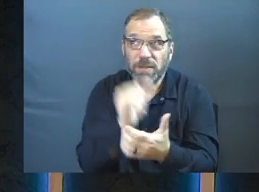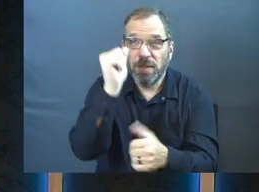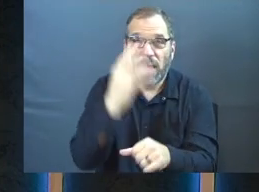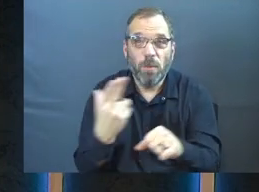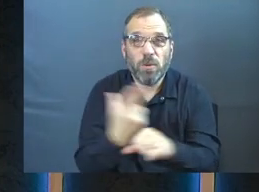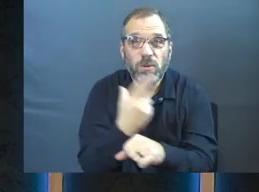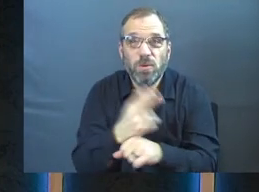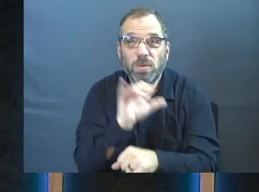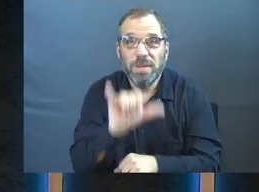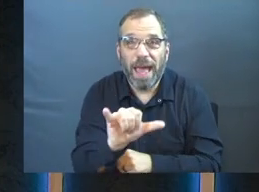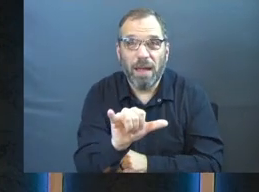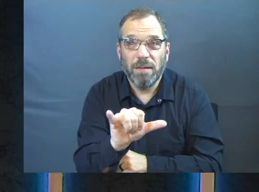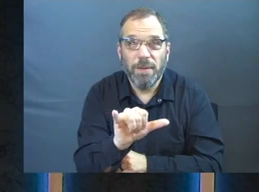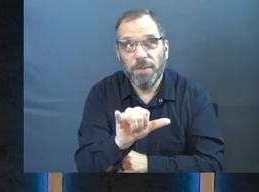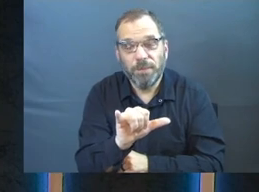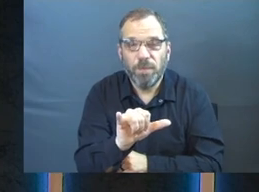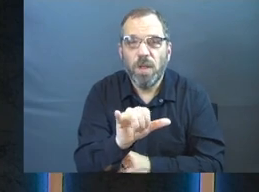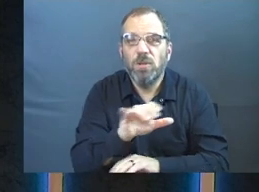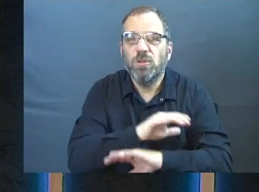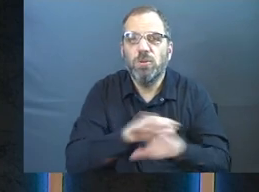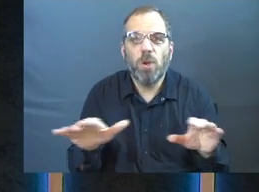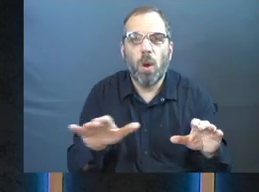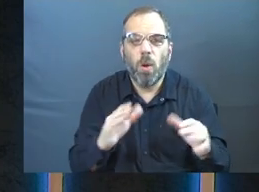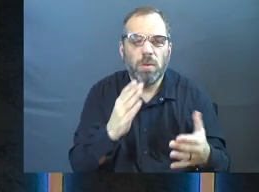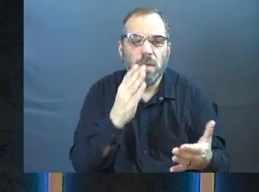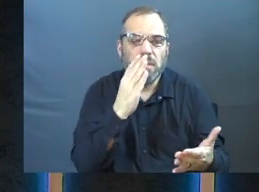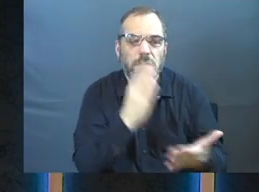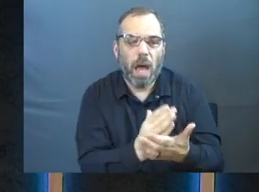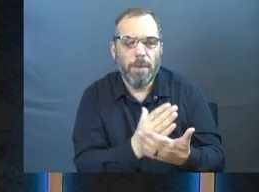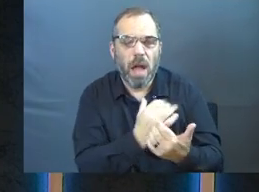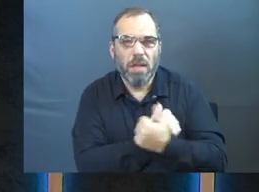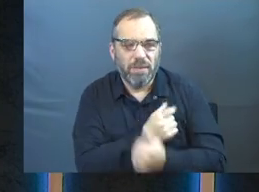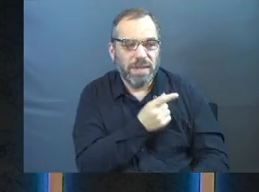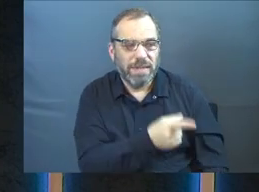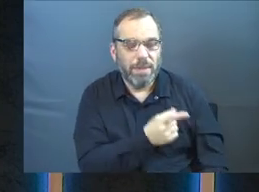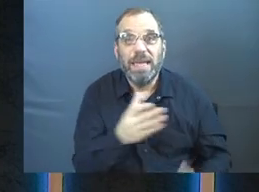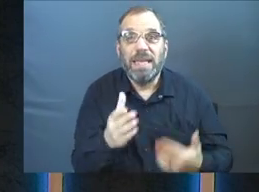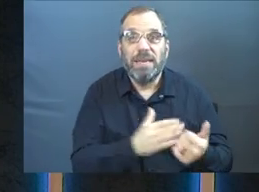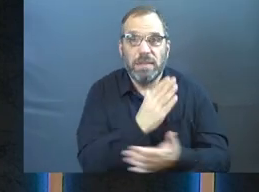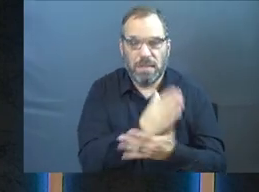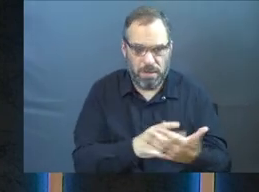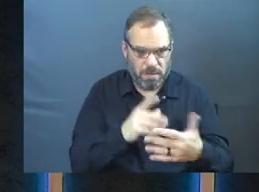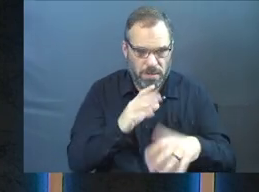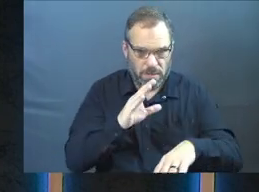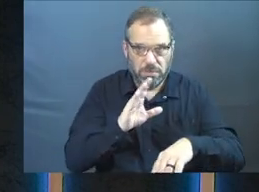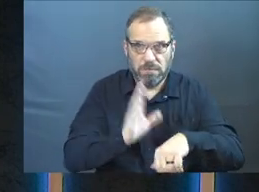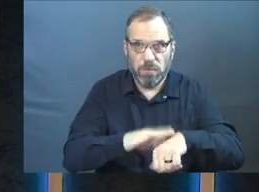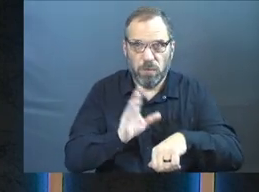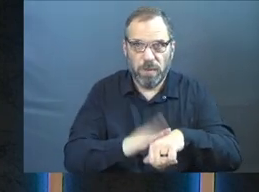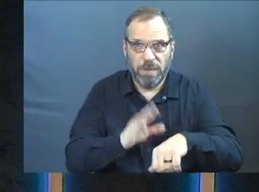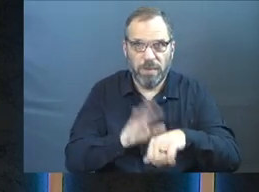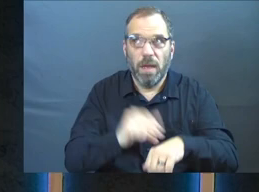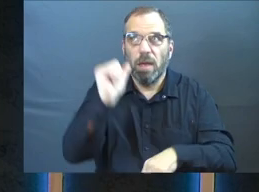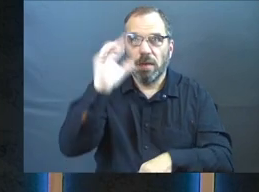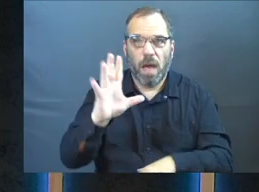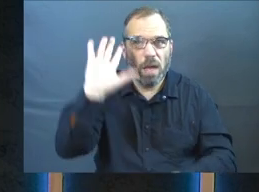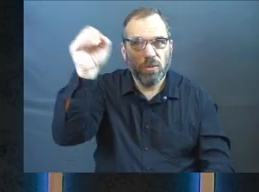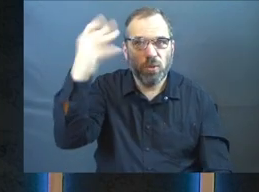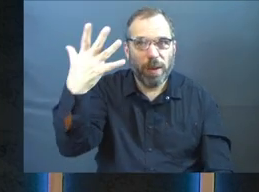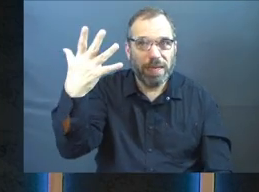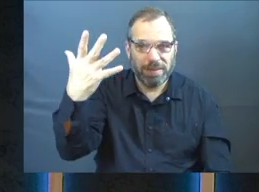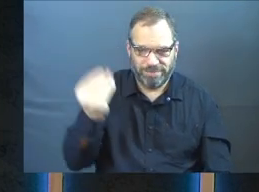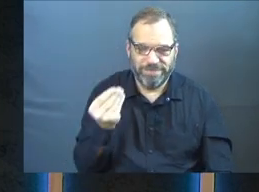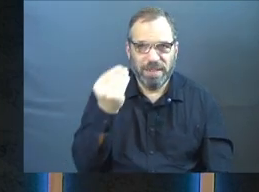that. So don't stop loving them. Even if some of these things are there, God has grace for